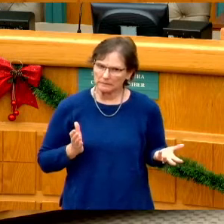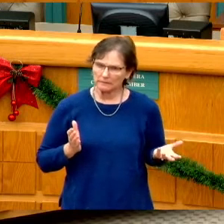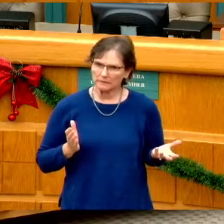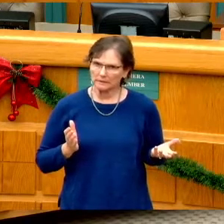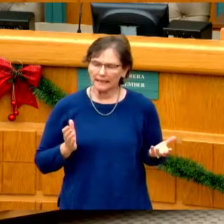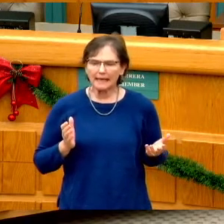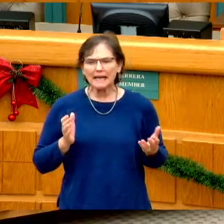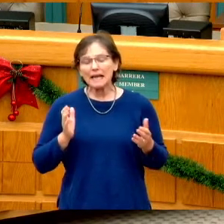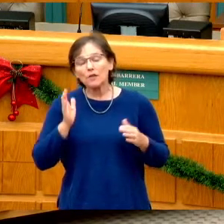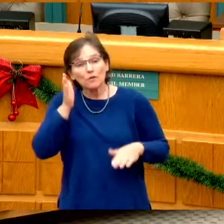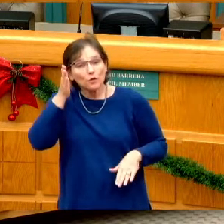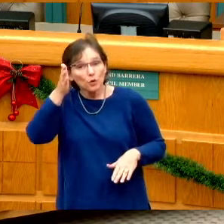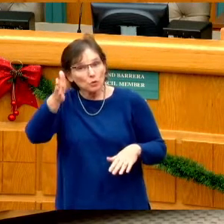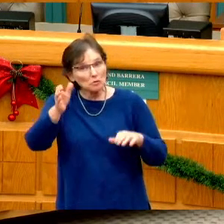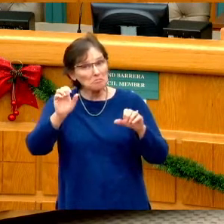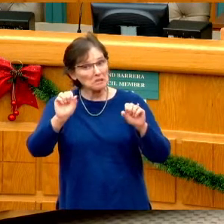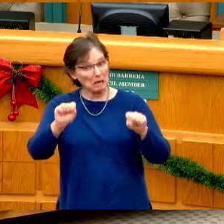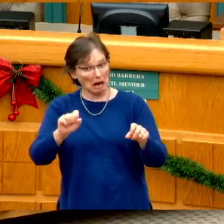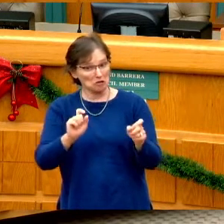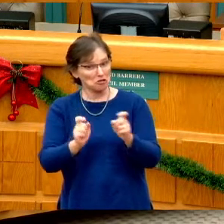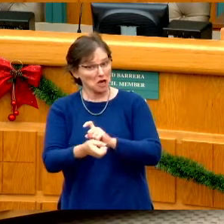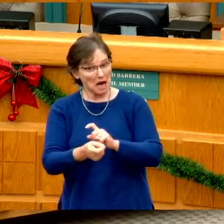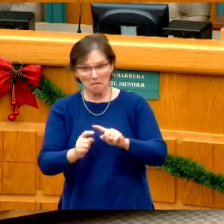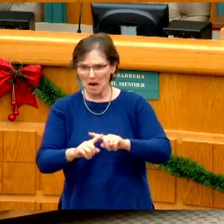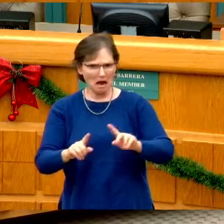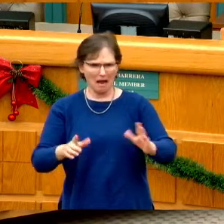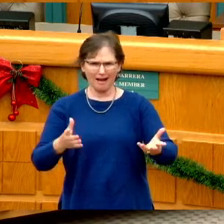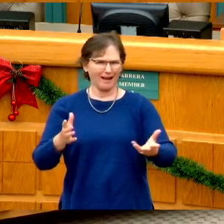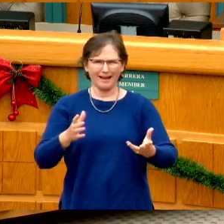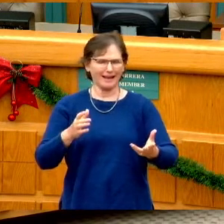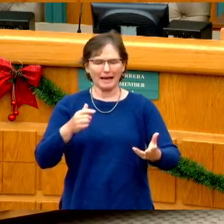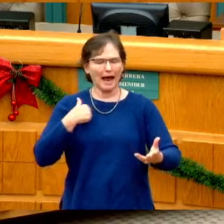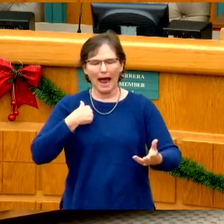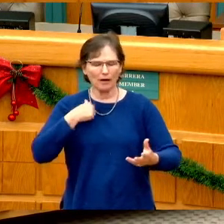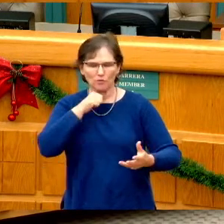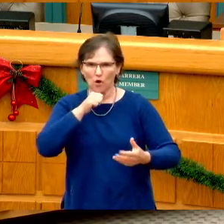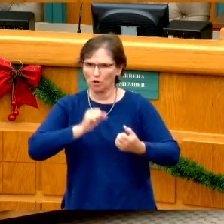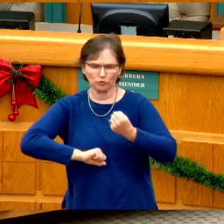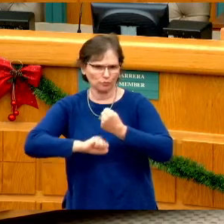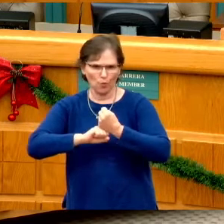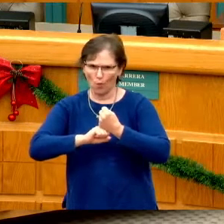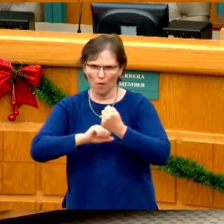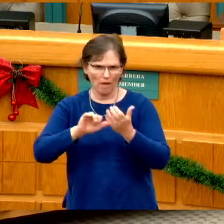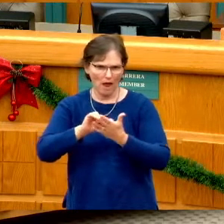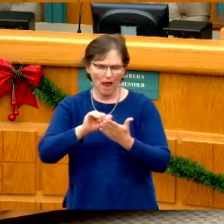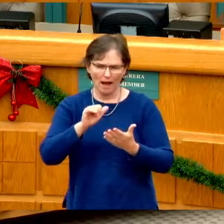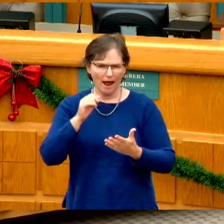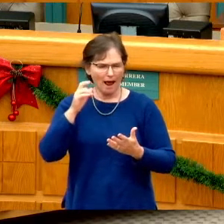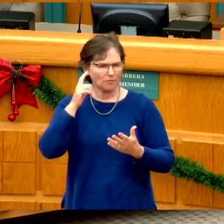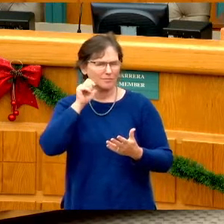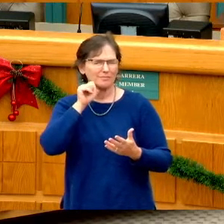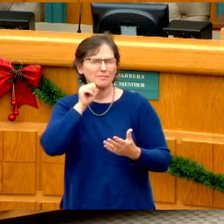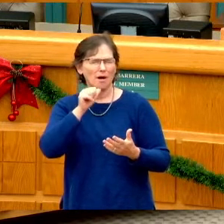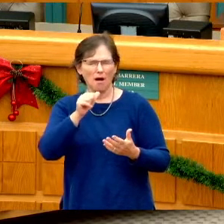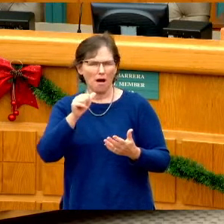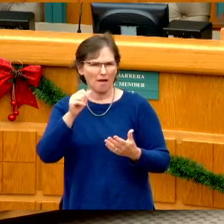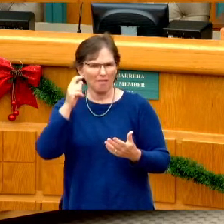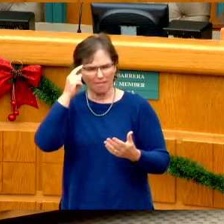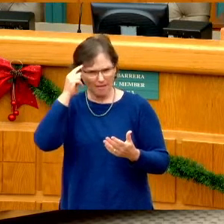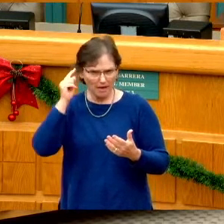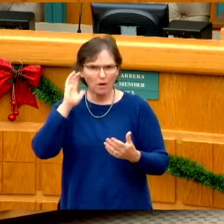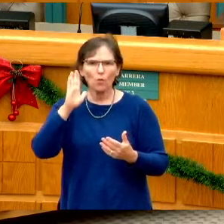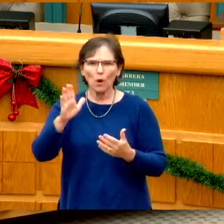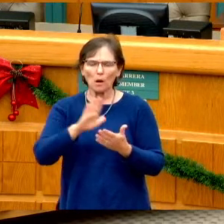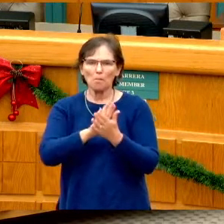not anticipating that. I certainly, personally, would not support that, but I would certainly encourage people to get them when the vaccines